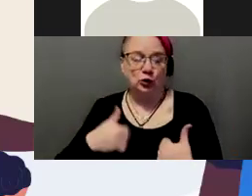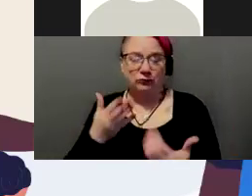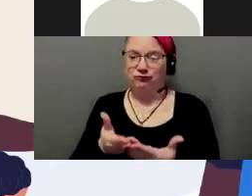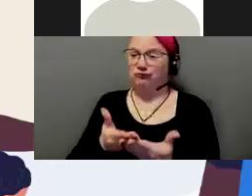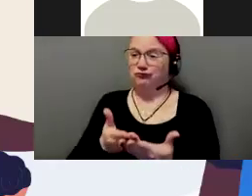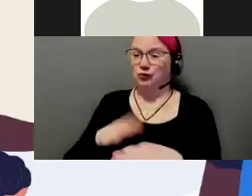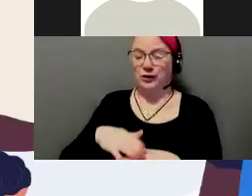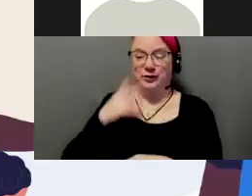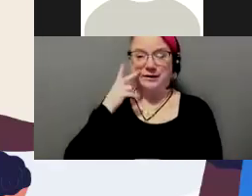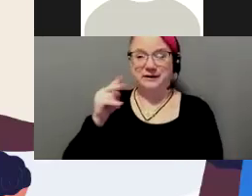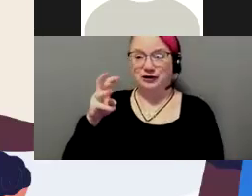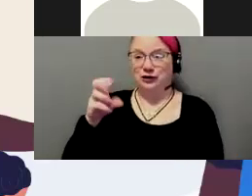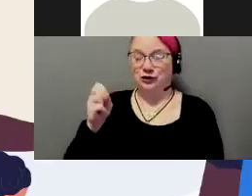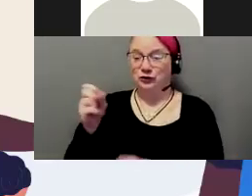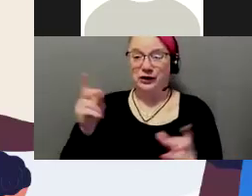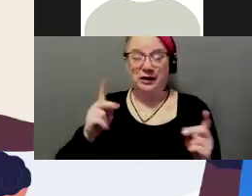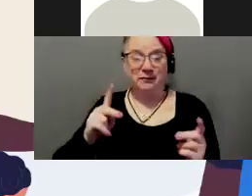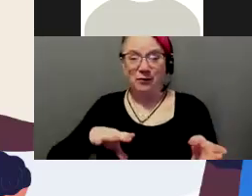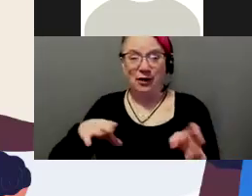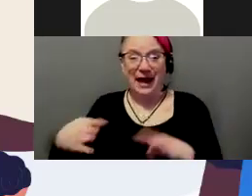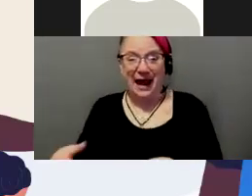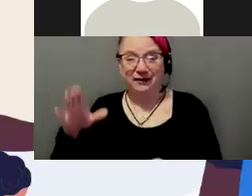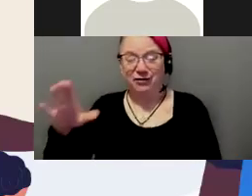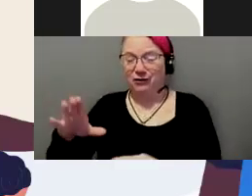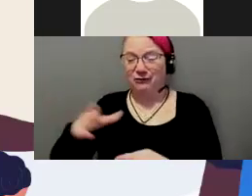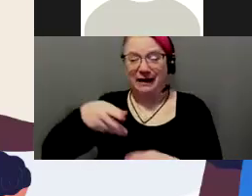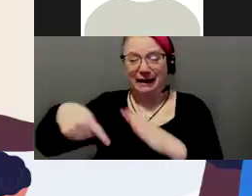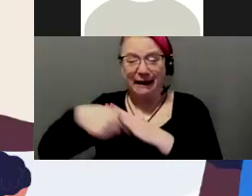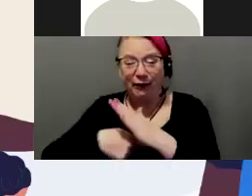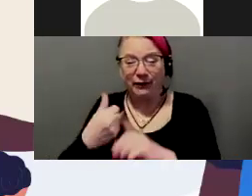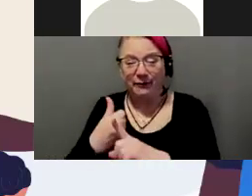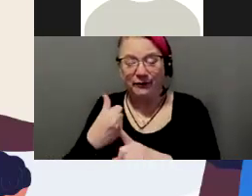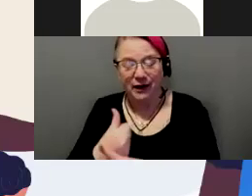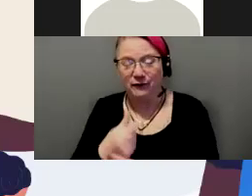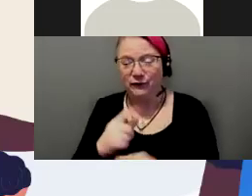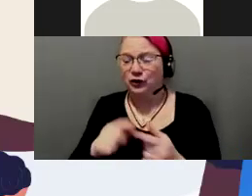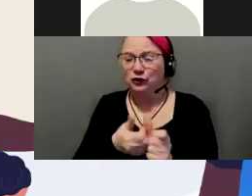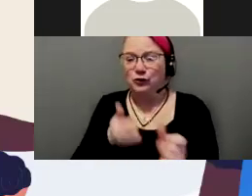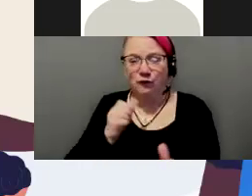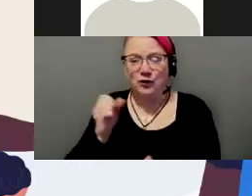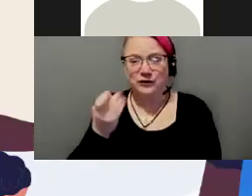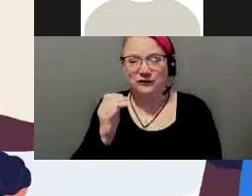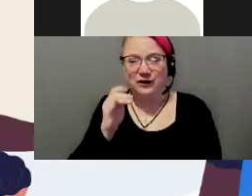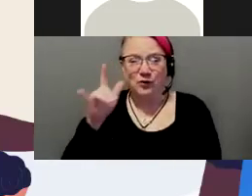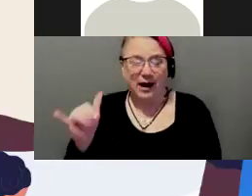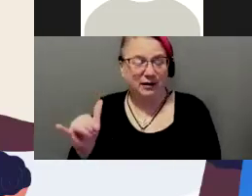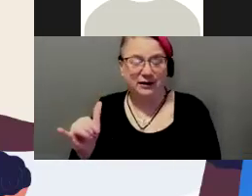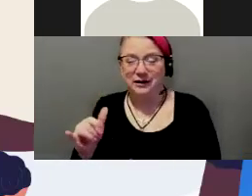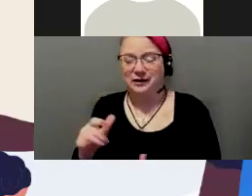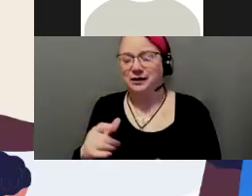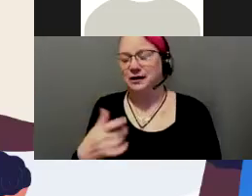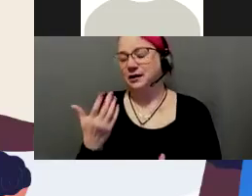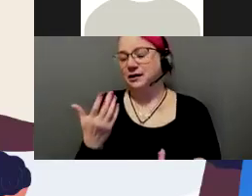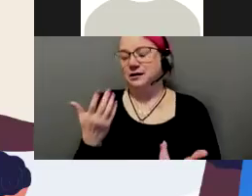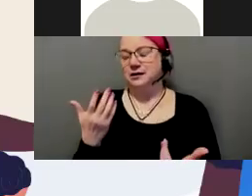teens end their lives to avoid their sexuality being exposed. And we know that queer youth are more likely